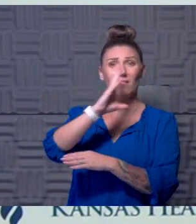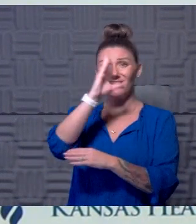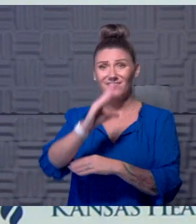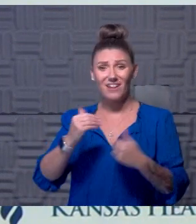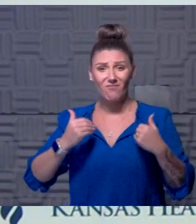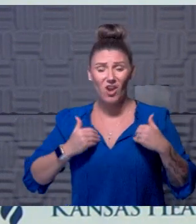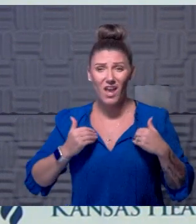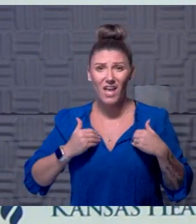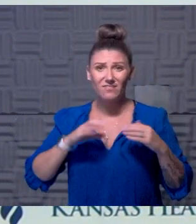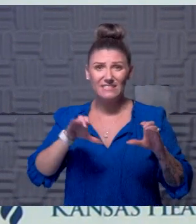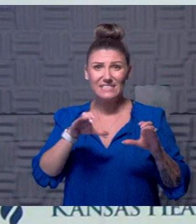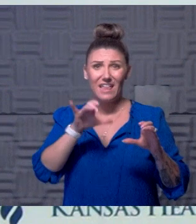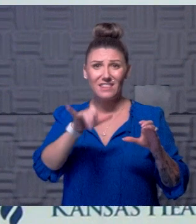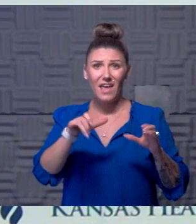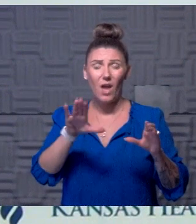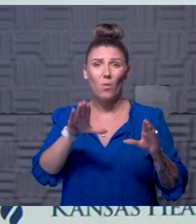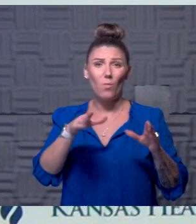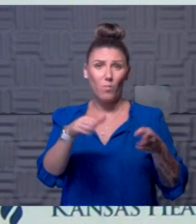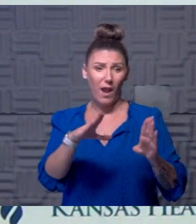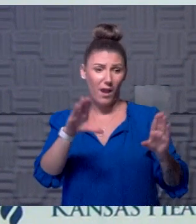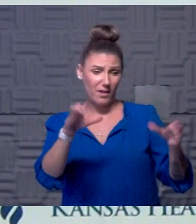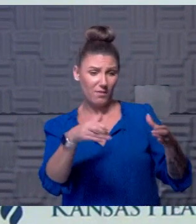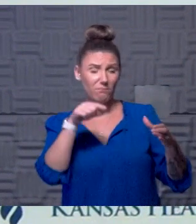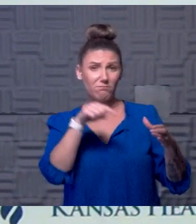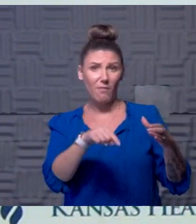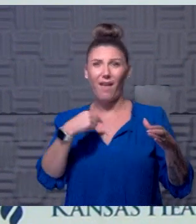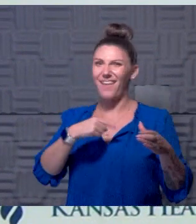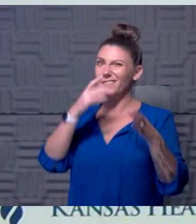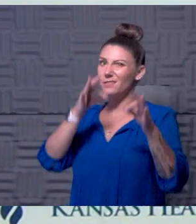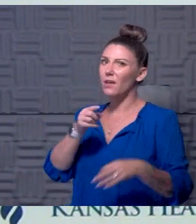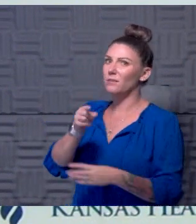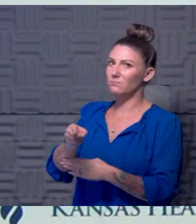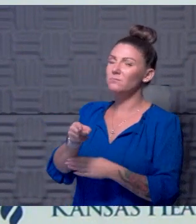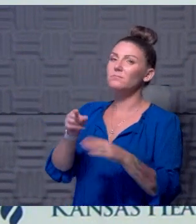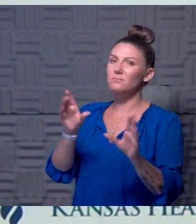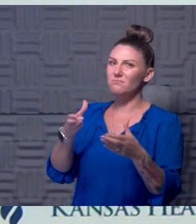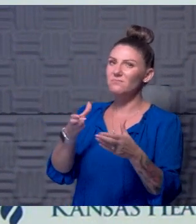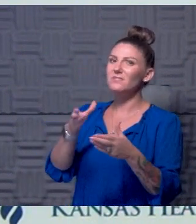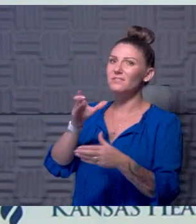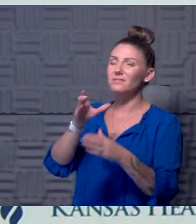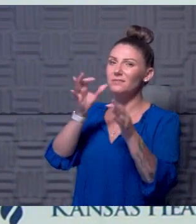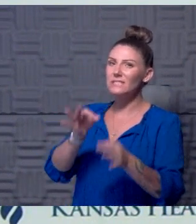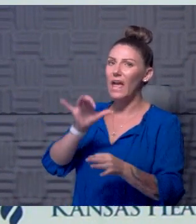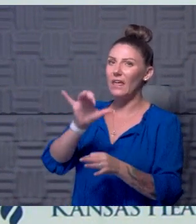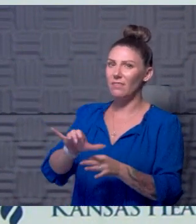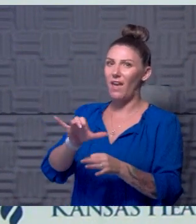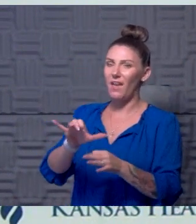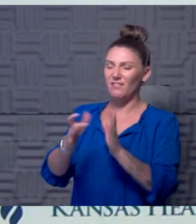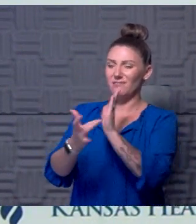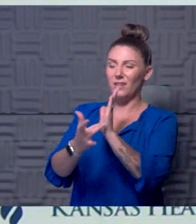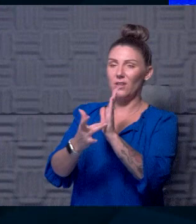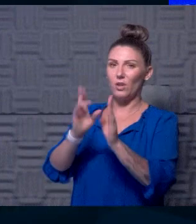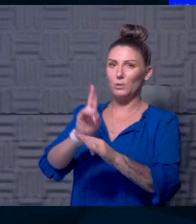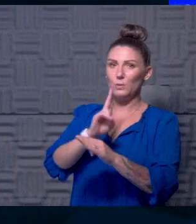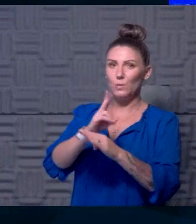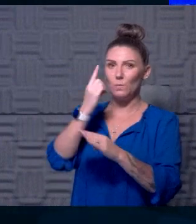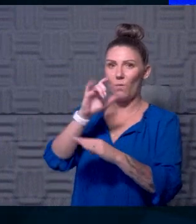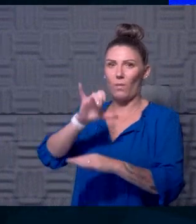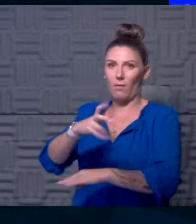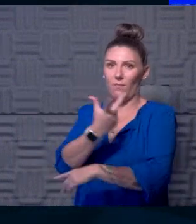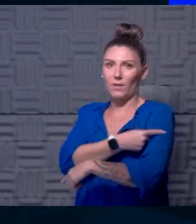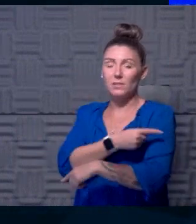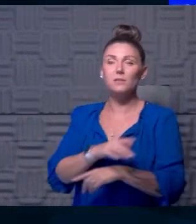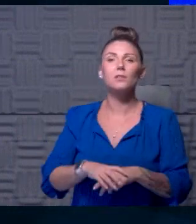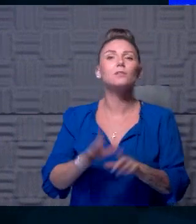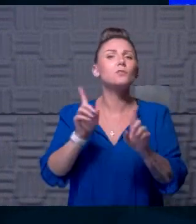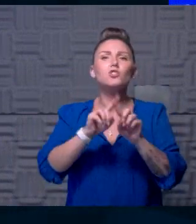that's been done that way. I decided to pick the Astrazeneca because I feel very comfortable with the technology that's being used with the Astrazeneca vaccine.